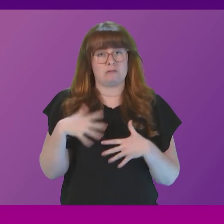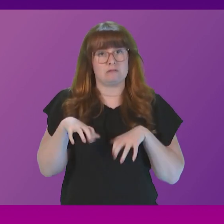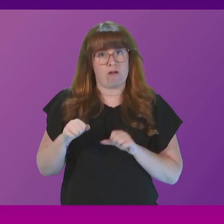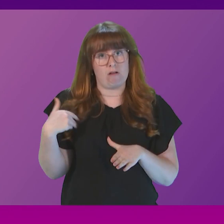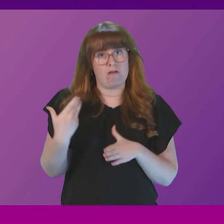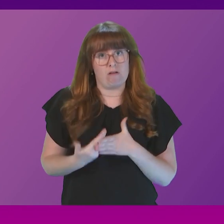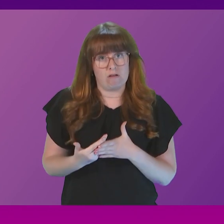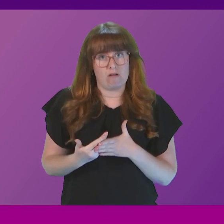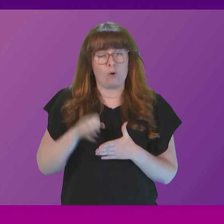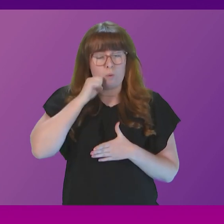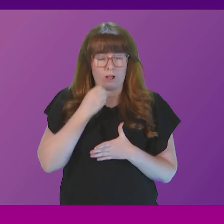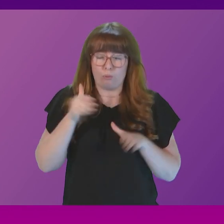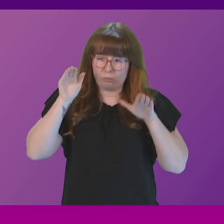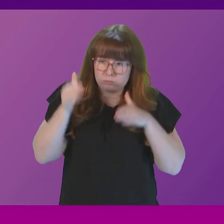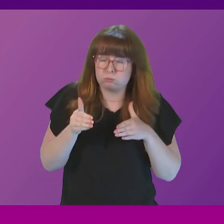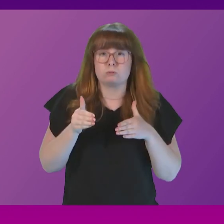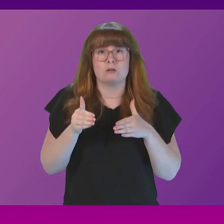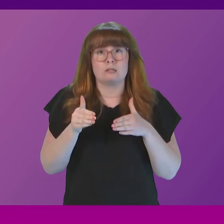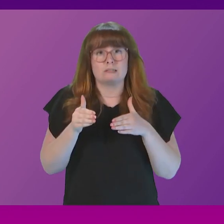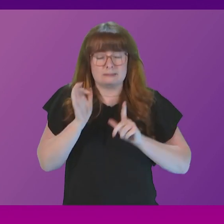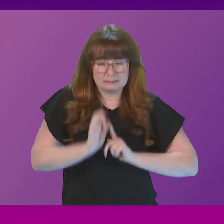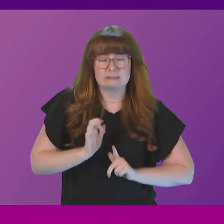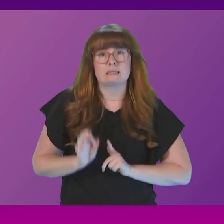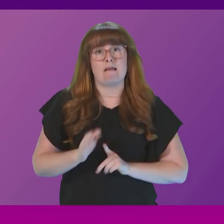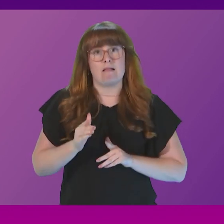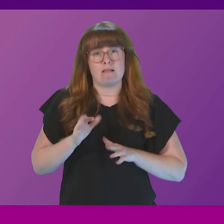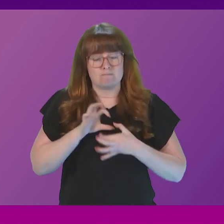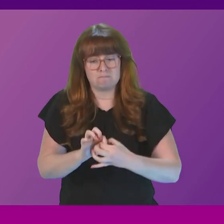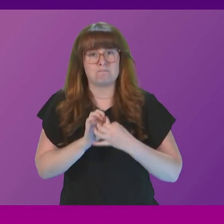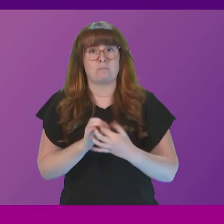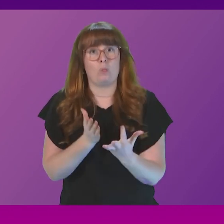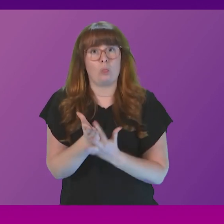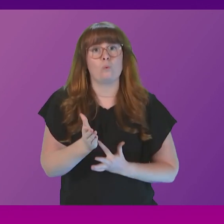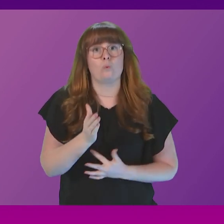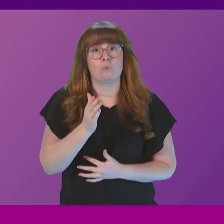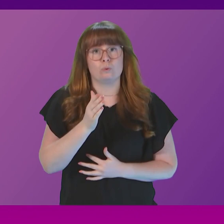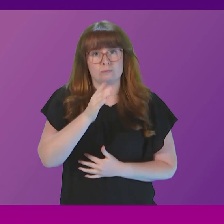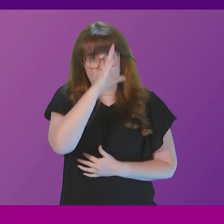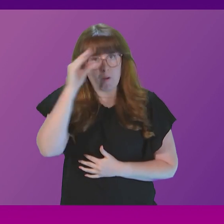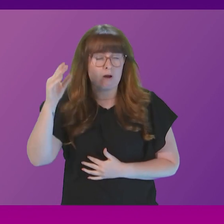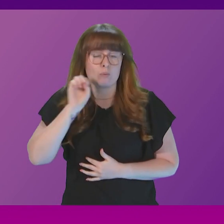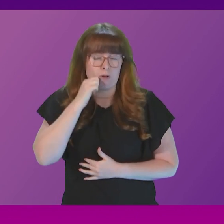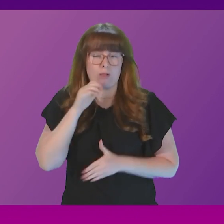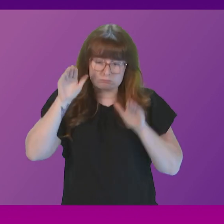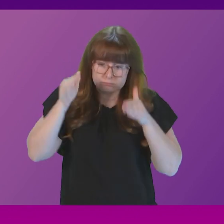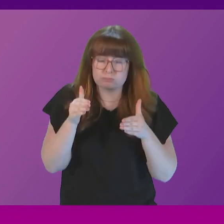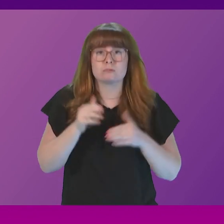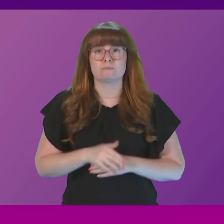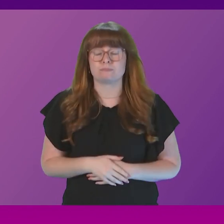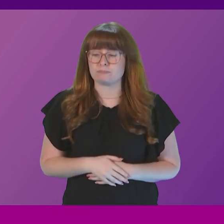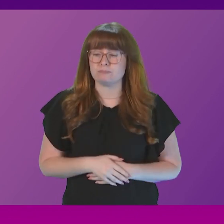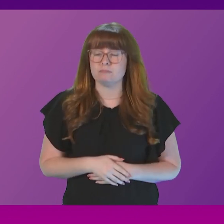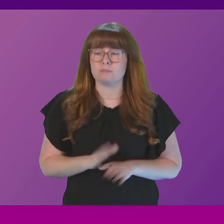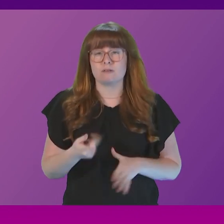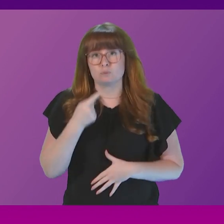and it will be an intensive period of engagement over the course of the summer months. I should